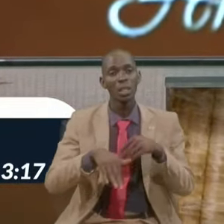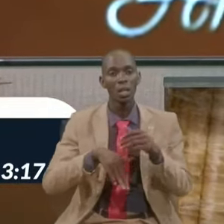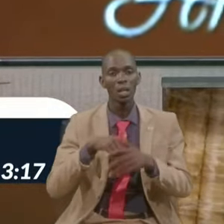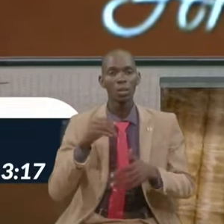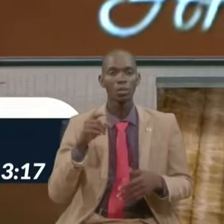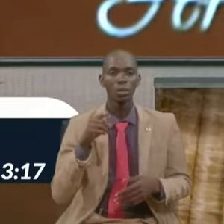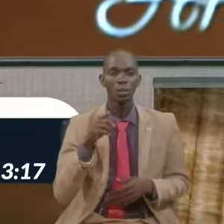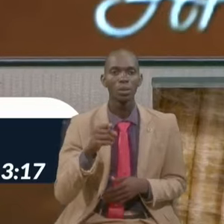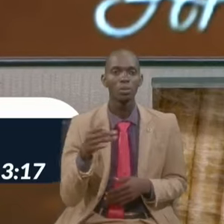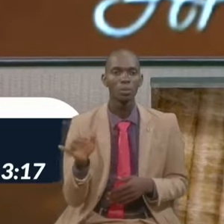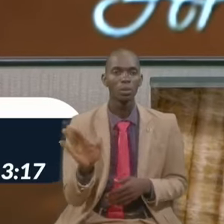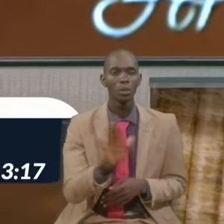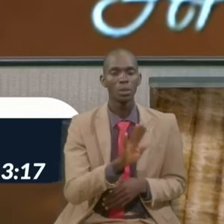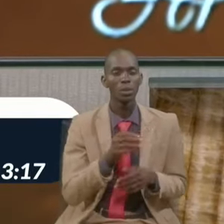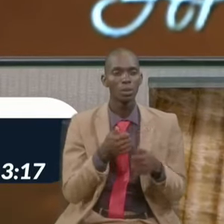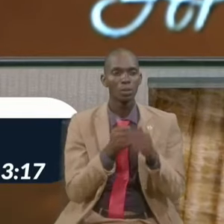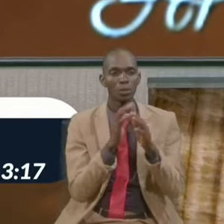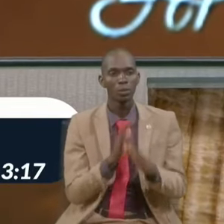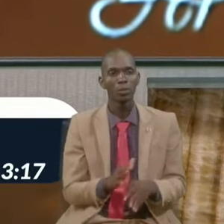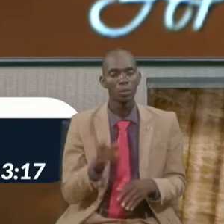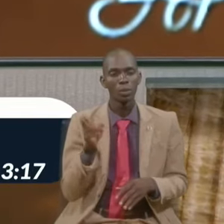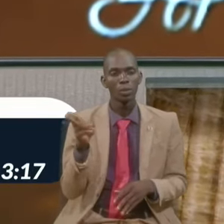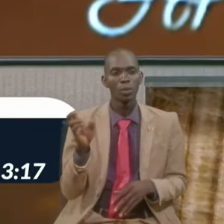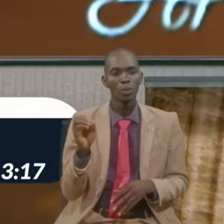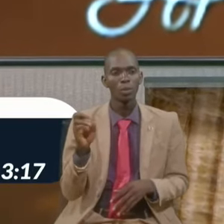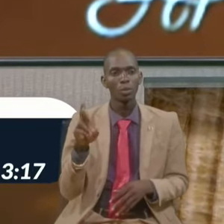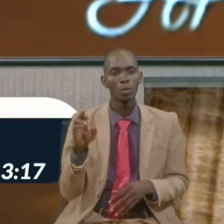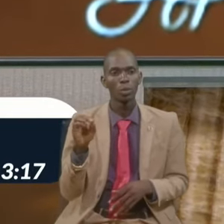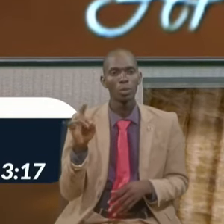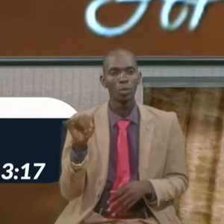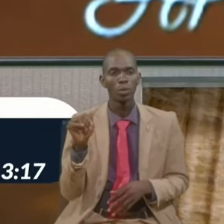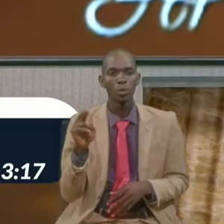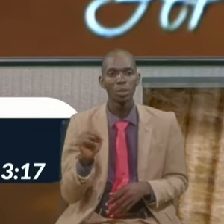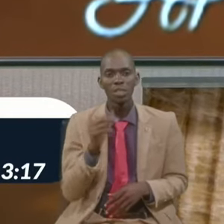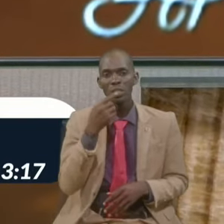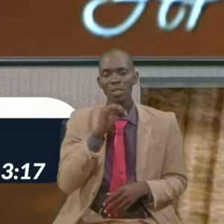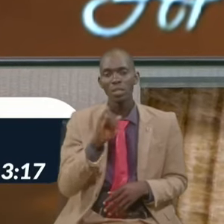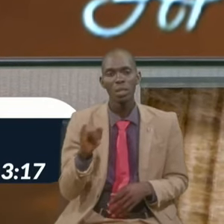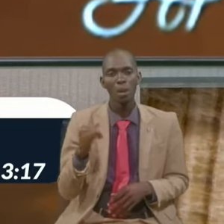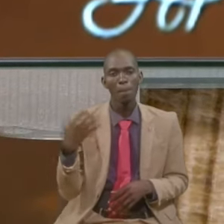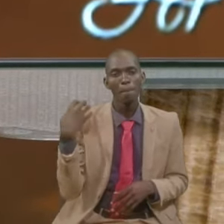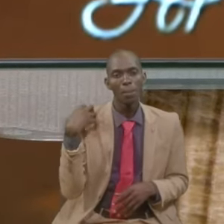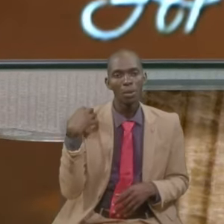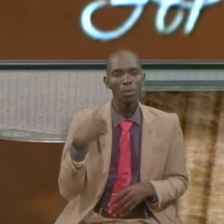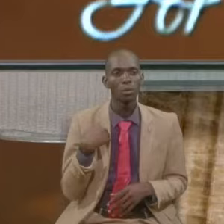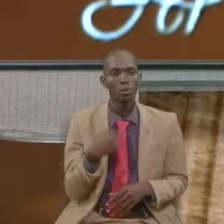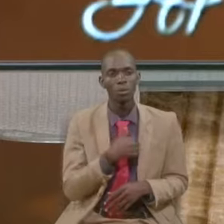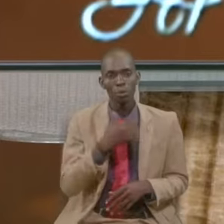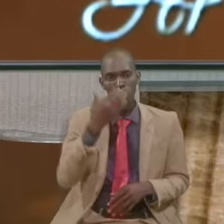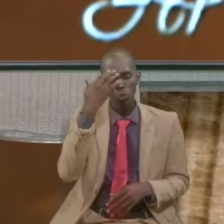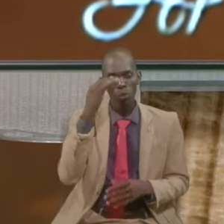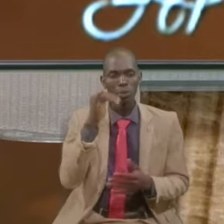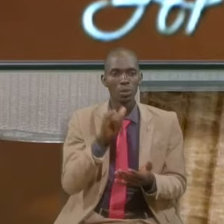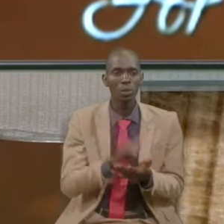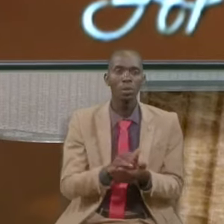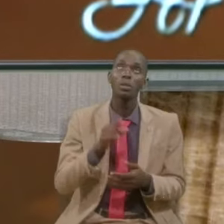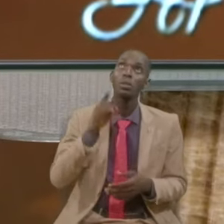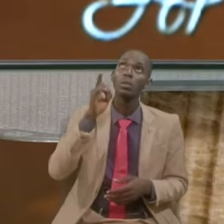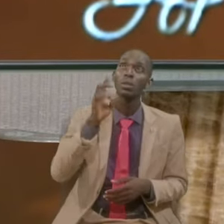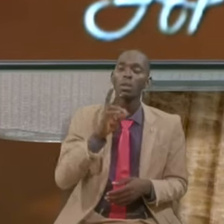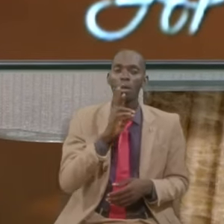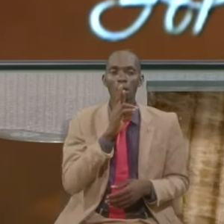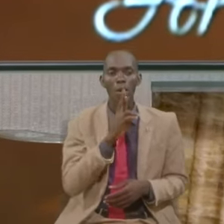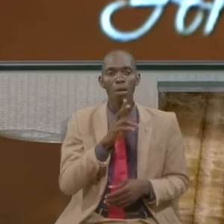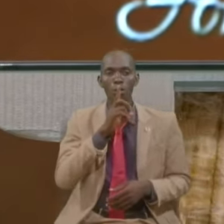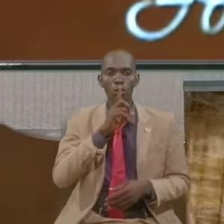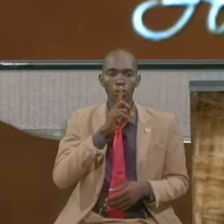Herodians, saying, Master, we know that thou art true. We know that